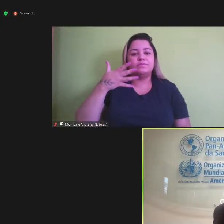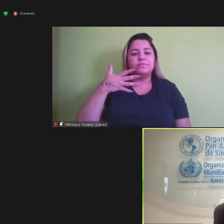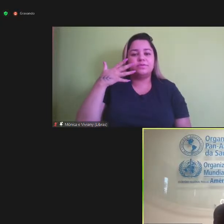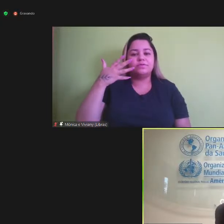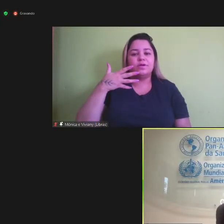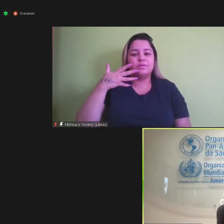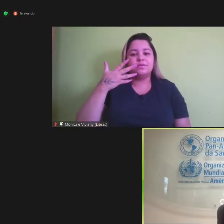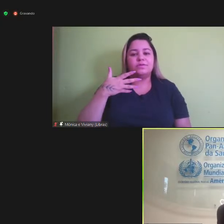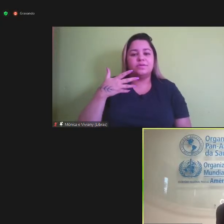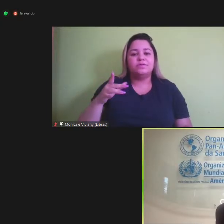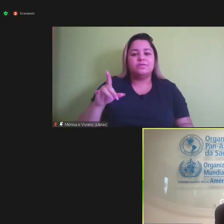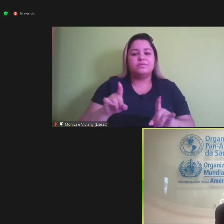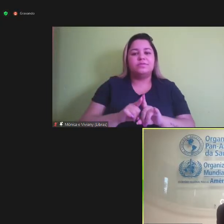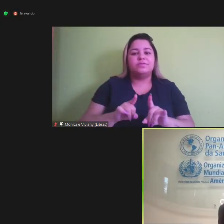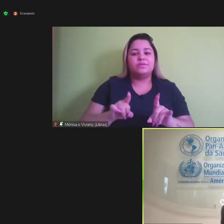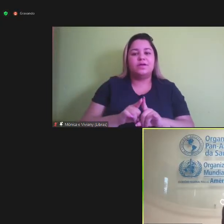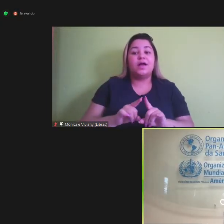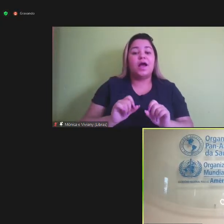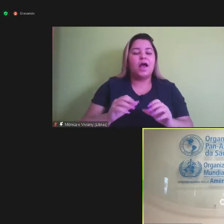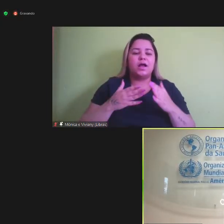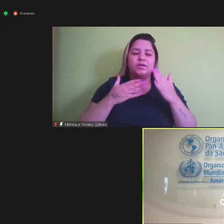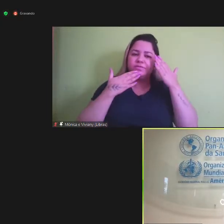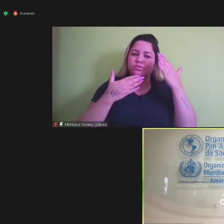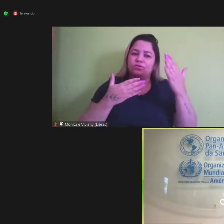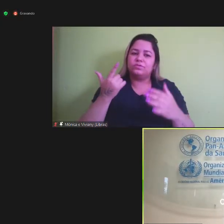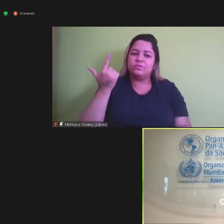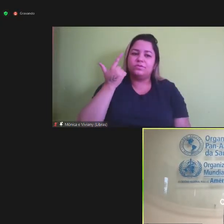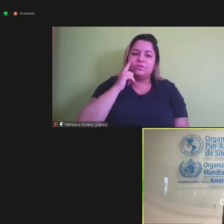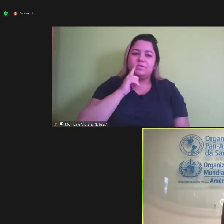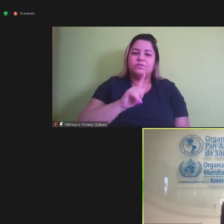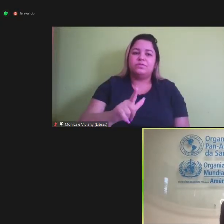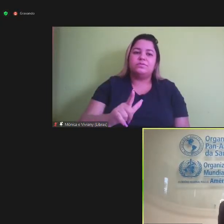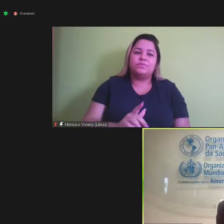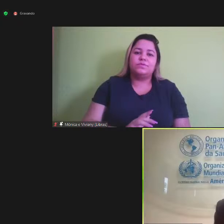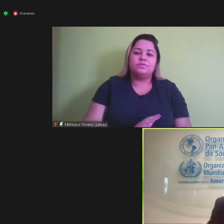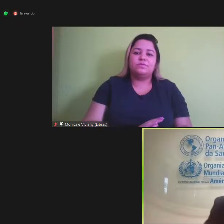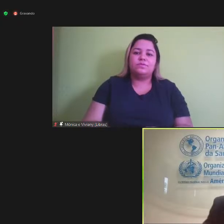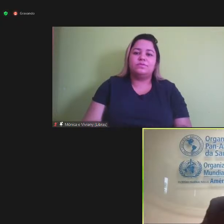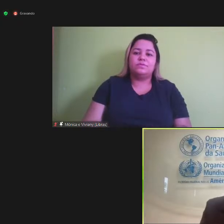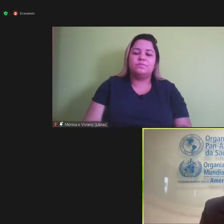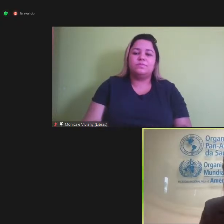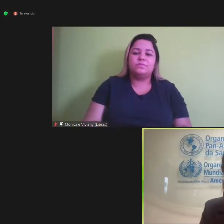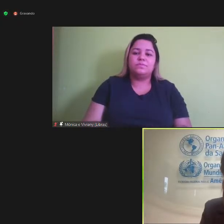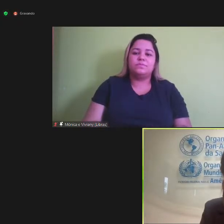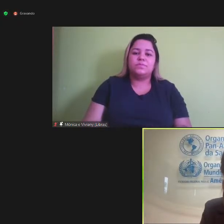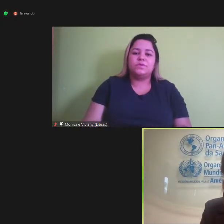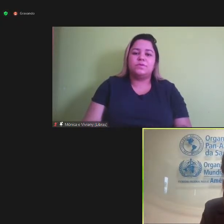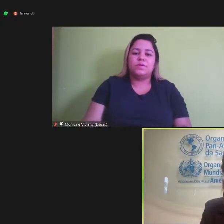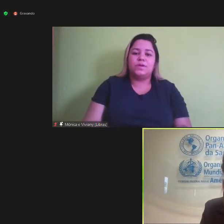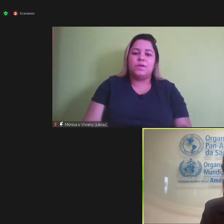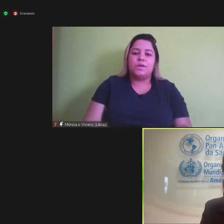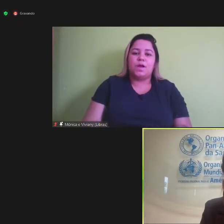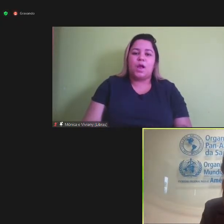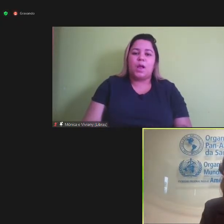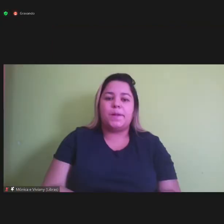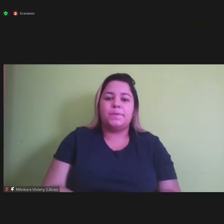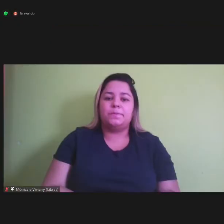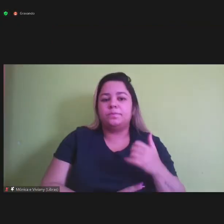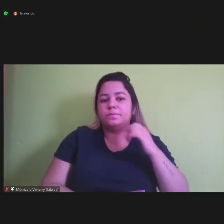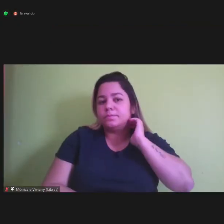praised in the chat, so we thank again Professor Marina and Professor Maria